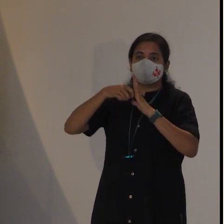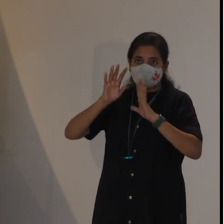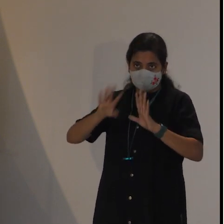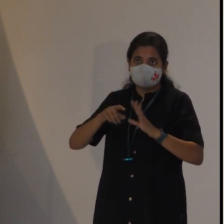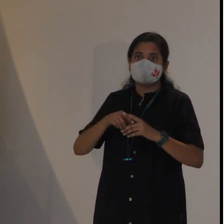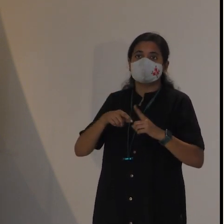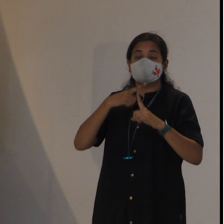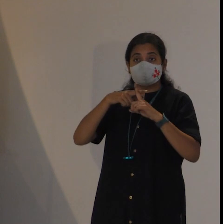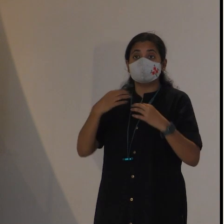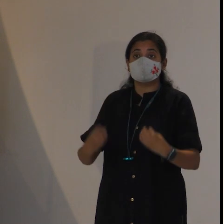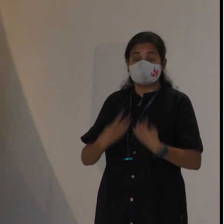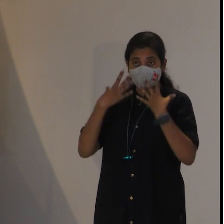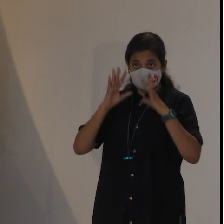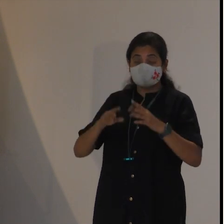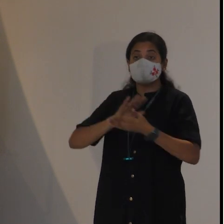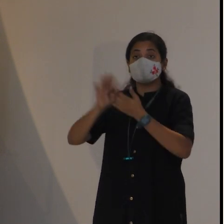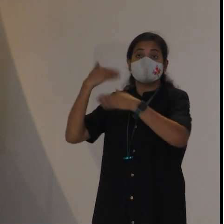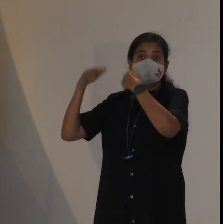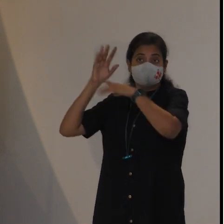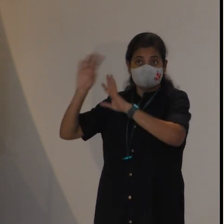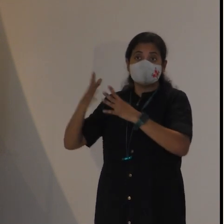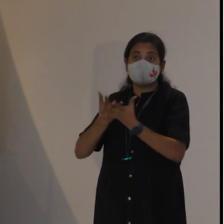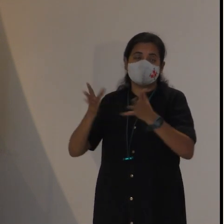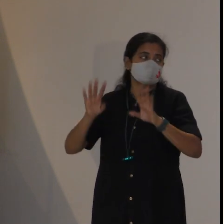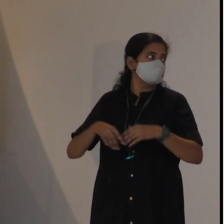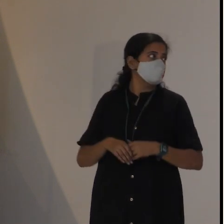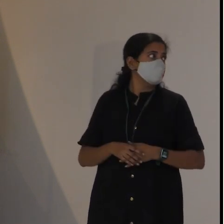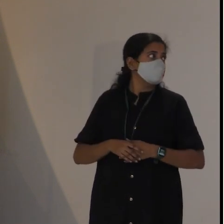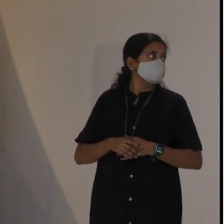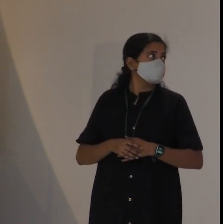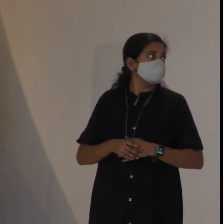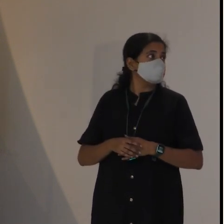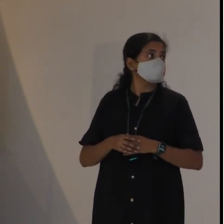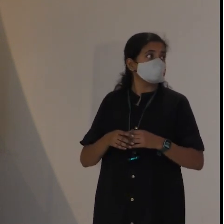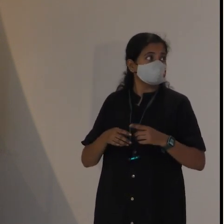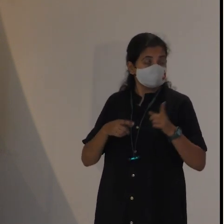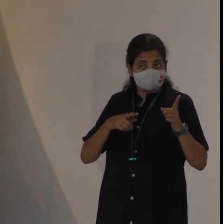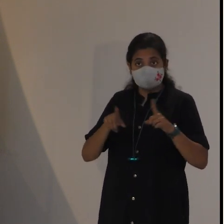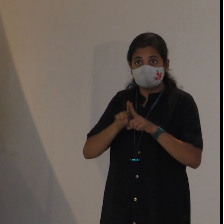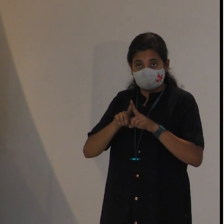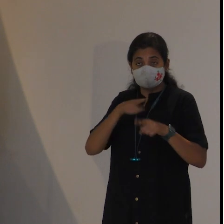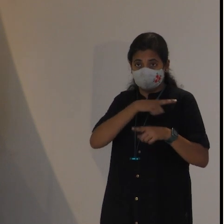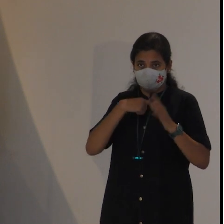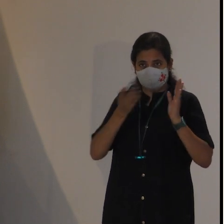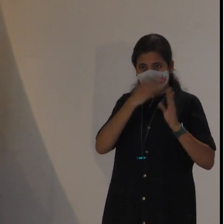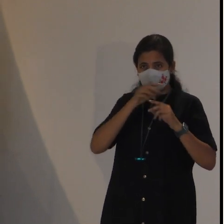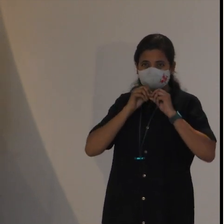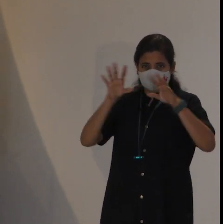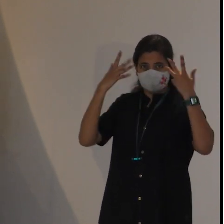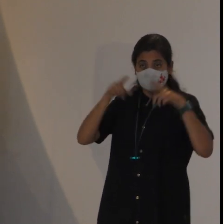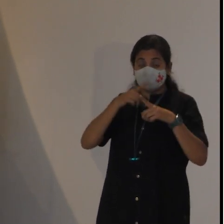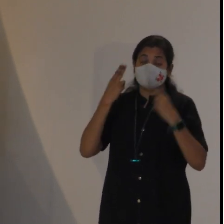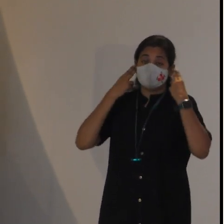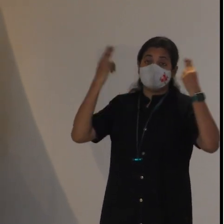And it's also inspired by a history of the world in 100 objects. Why a podcast? As I mentioned earlier, it is a very